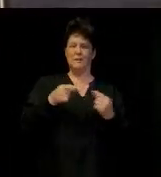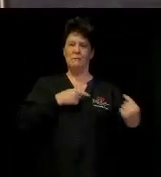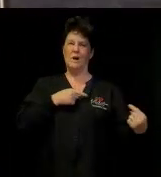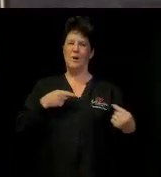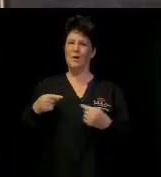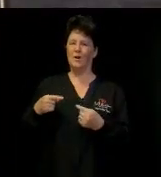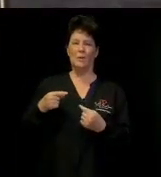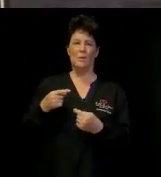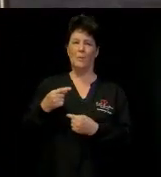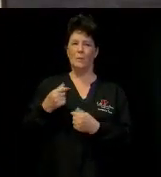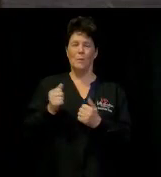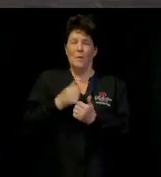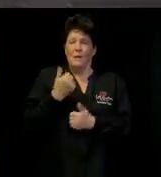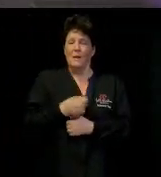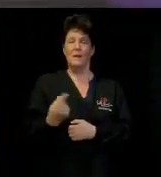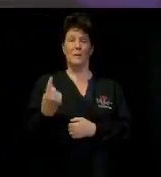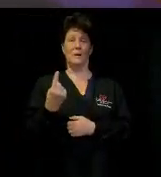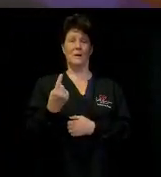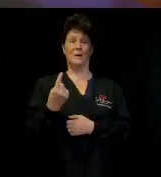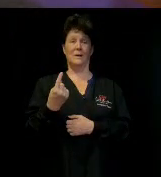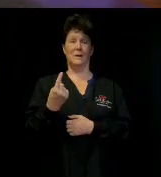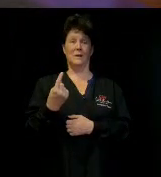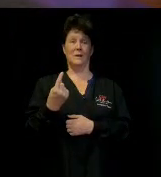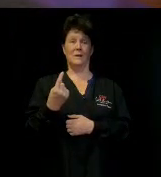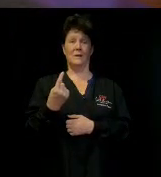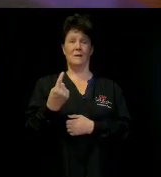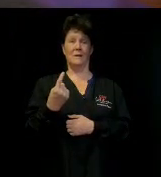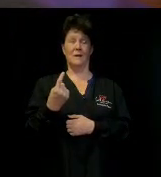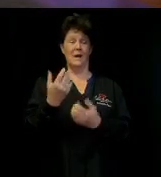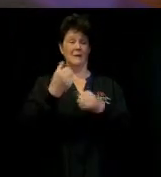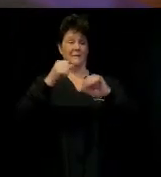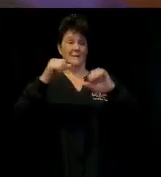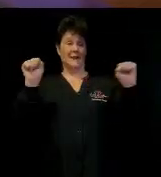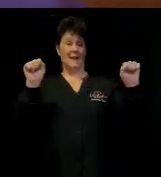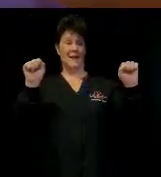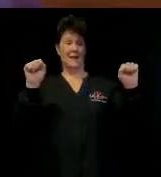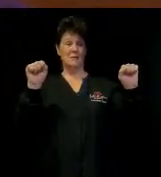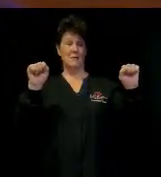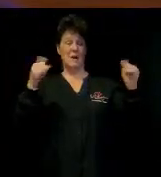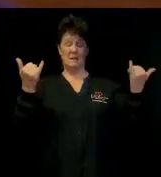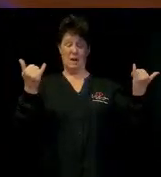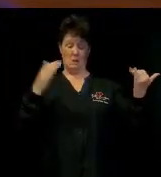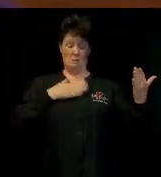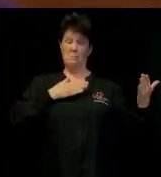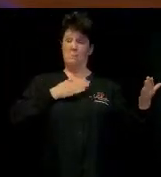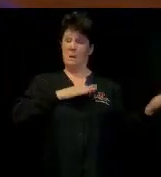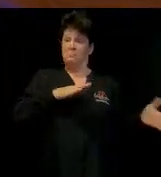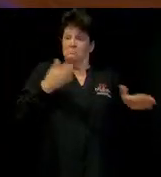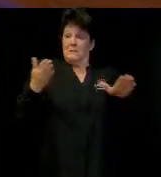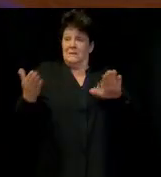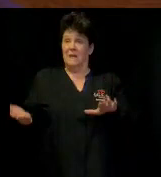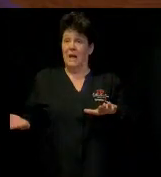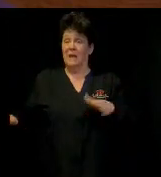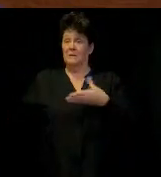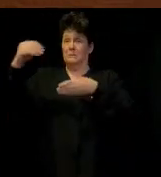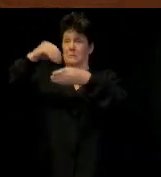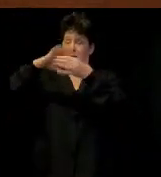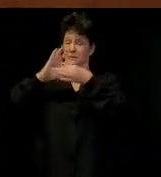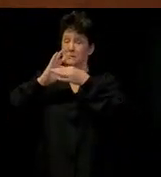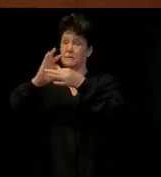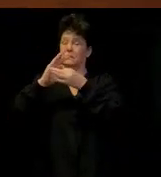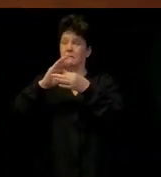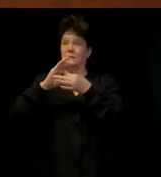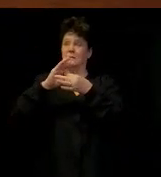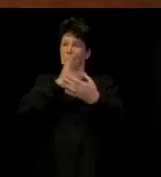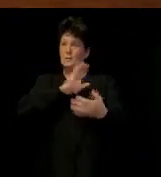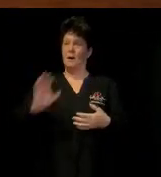Once you get born again, you're dead in Christ. That I died, now he's alive in me, so how do I get offended? It's because